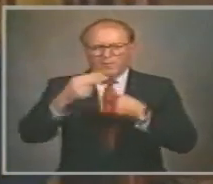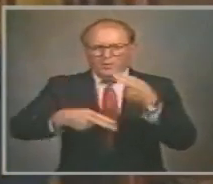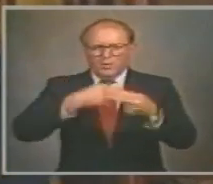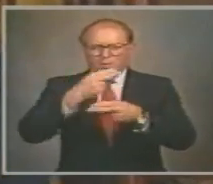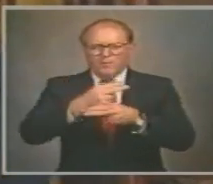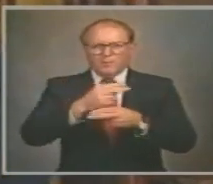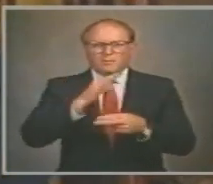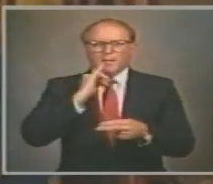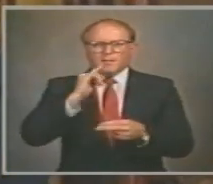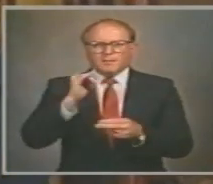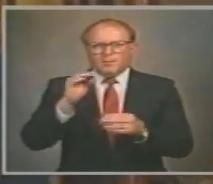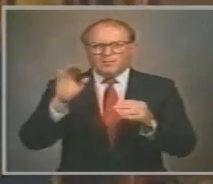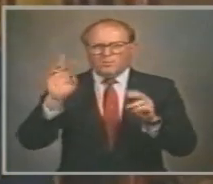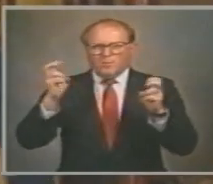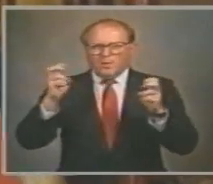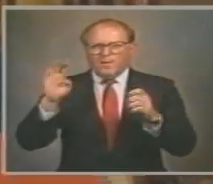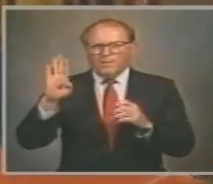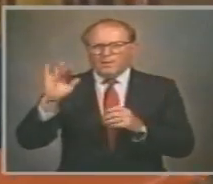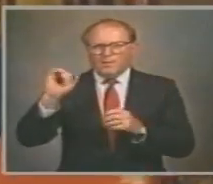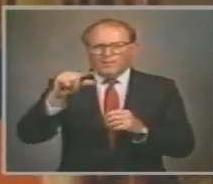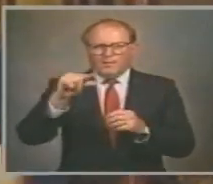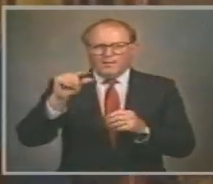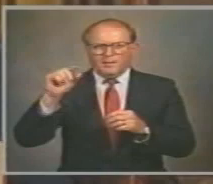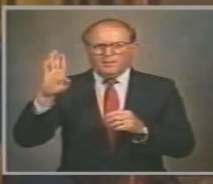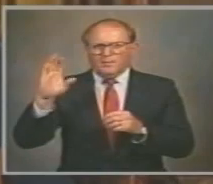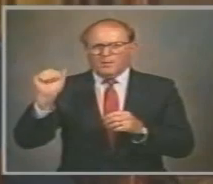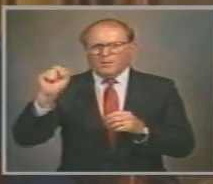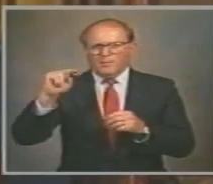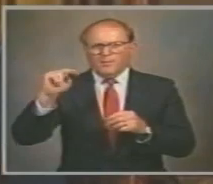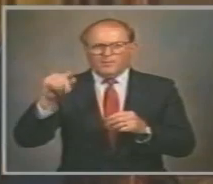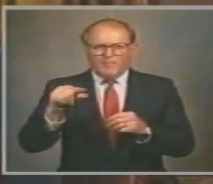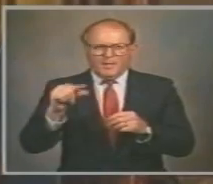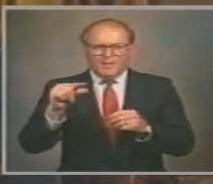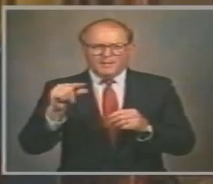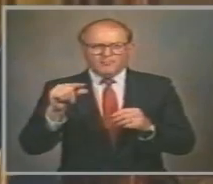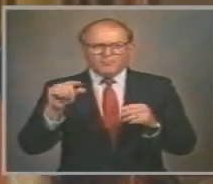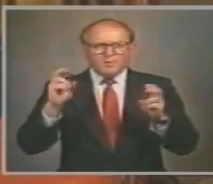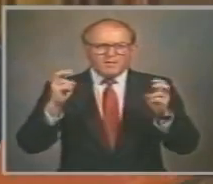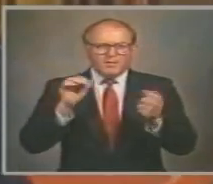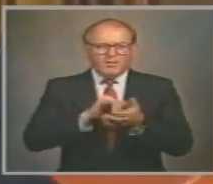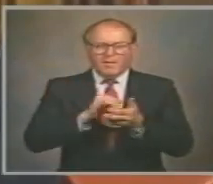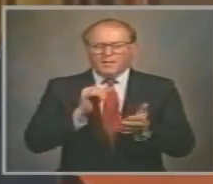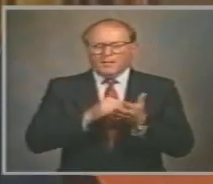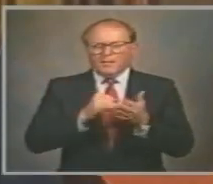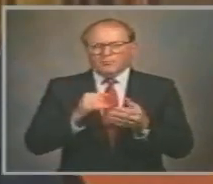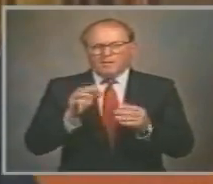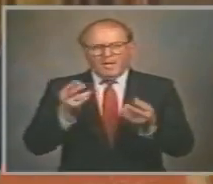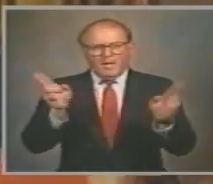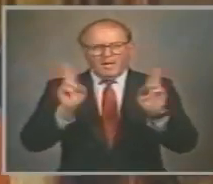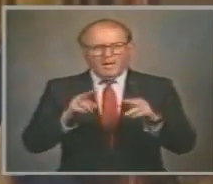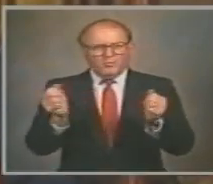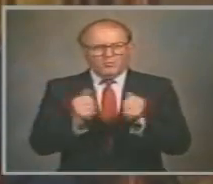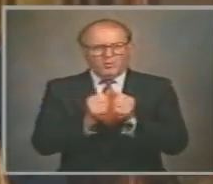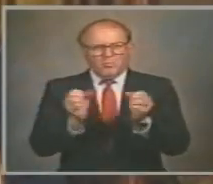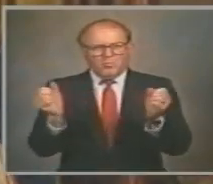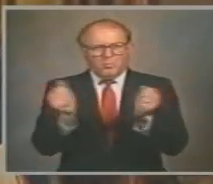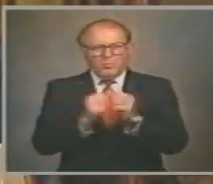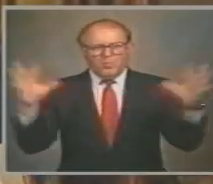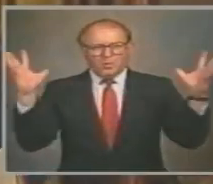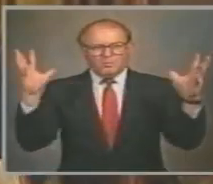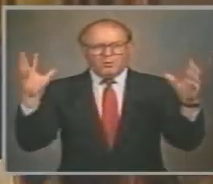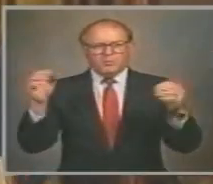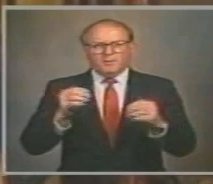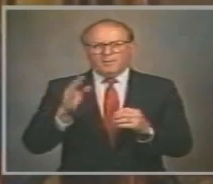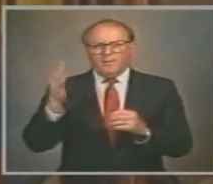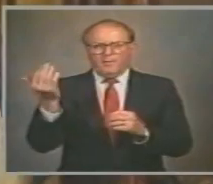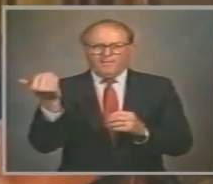Bang Theory, that it was all created without design by a primeval explosion some 15 billion